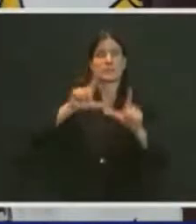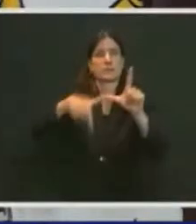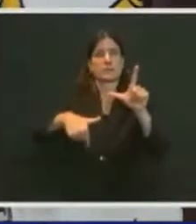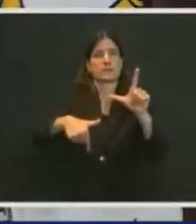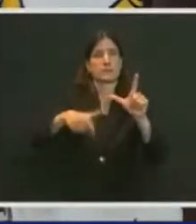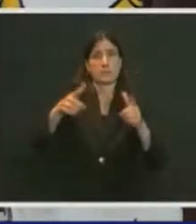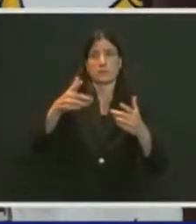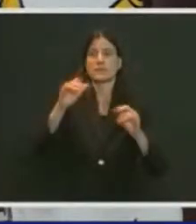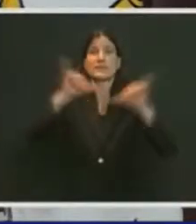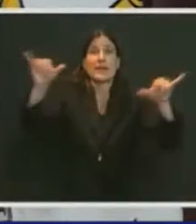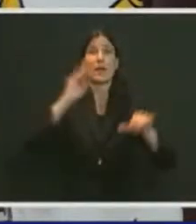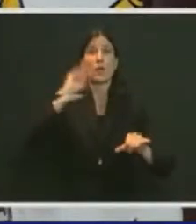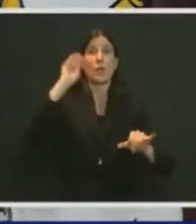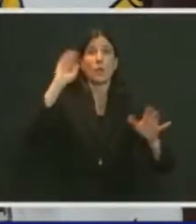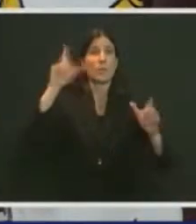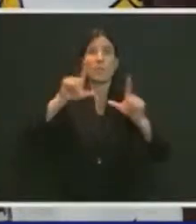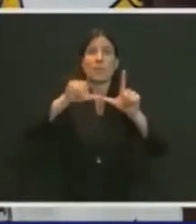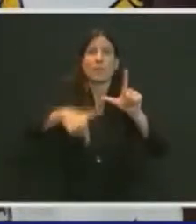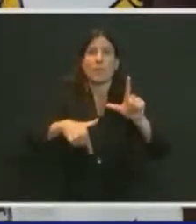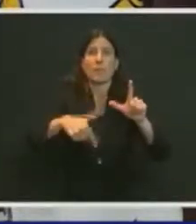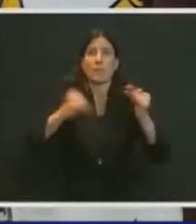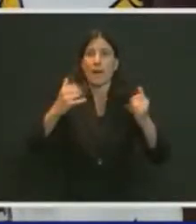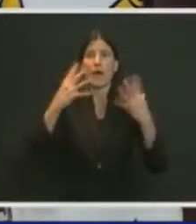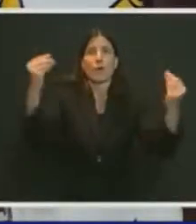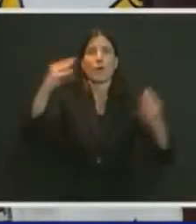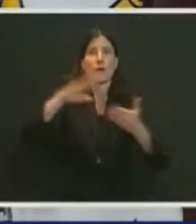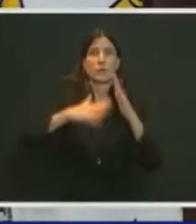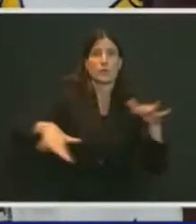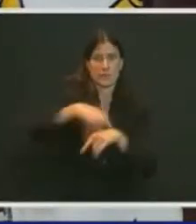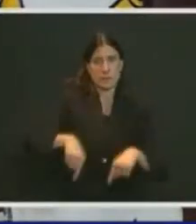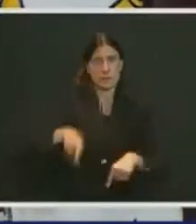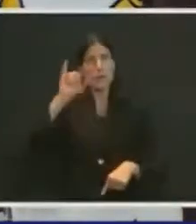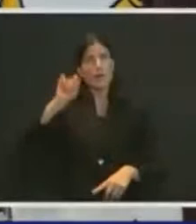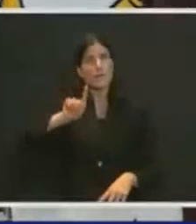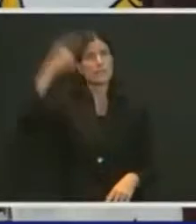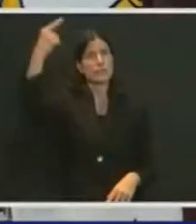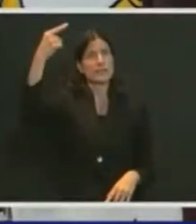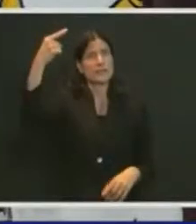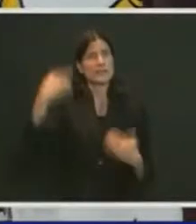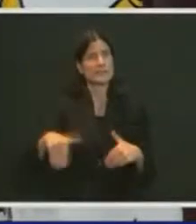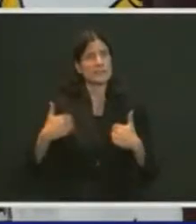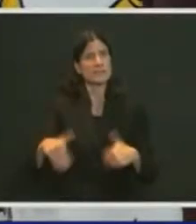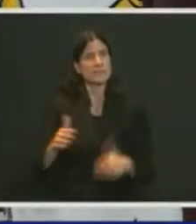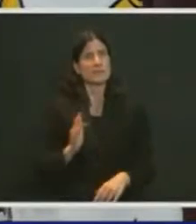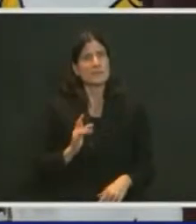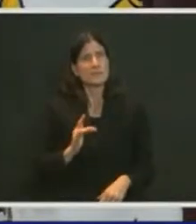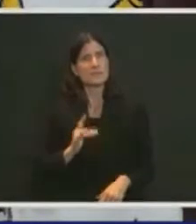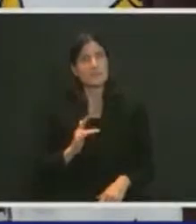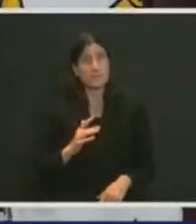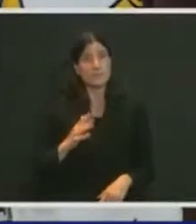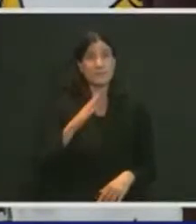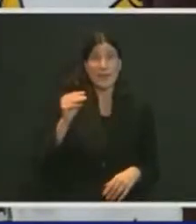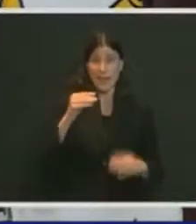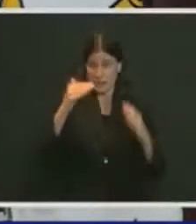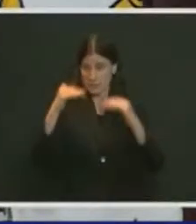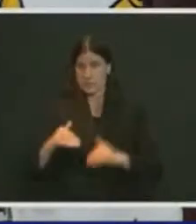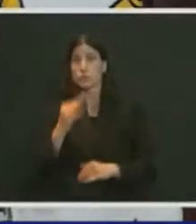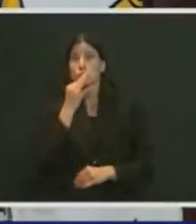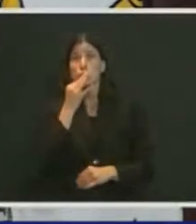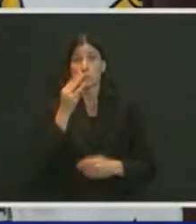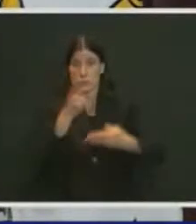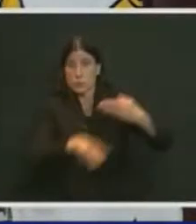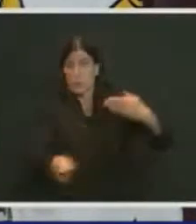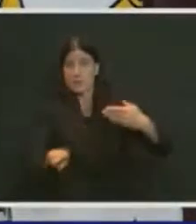getting childcare back online on June 1st, which is why manufacturing and construction never went offline in the state of Rhode